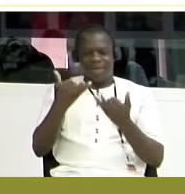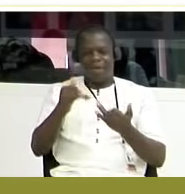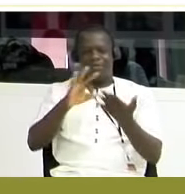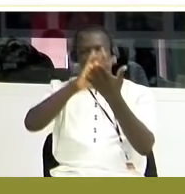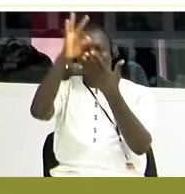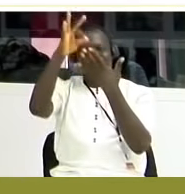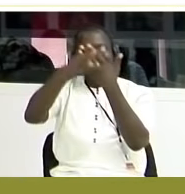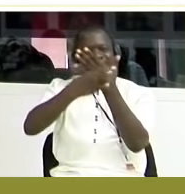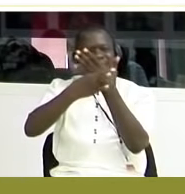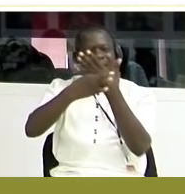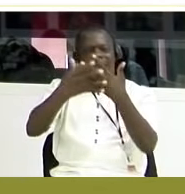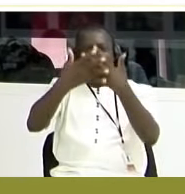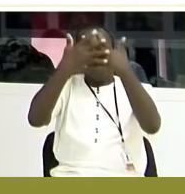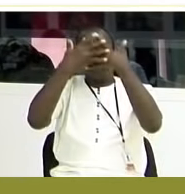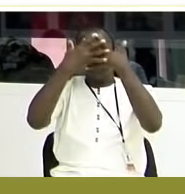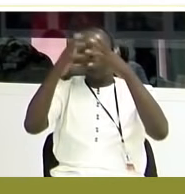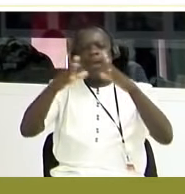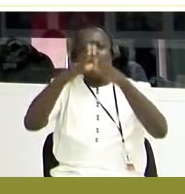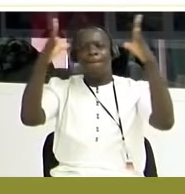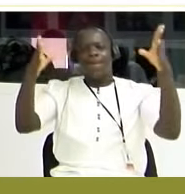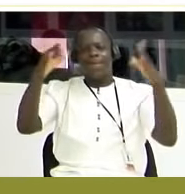remand wing.